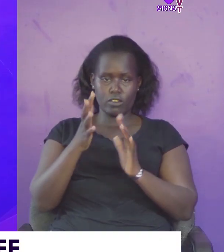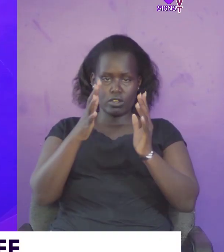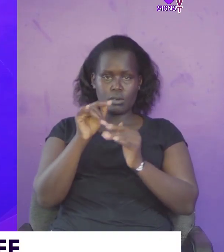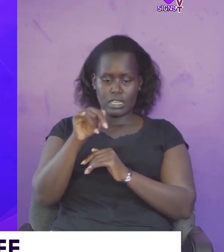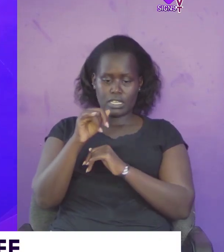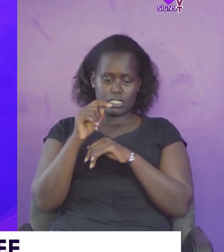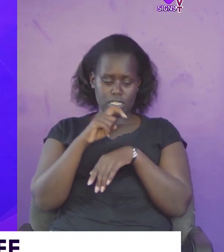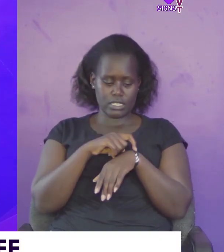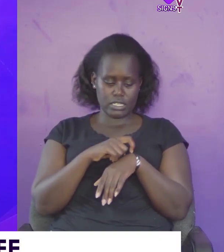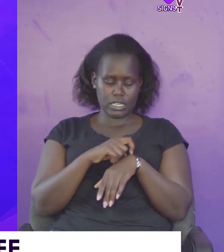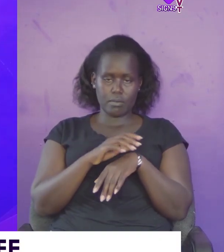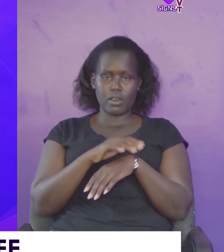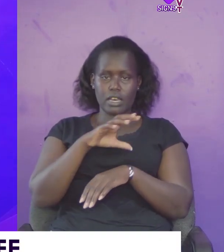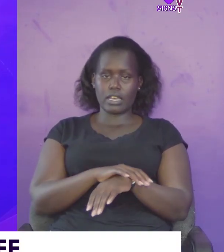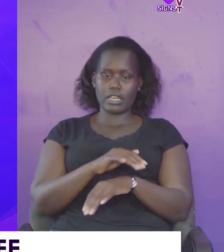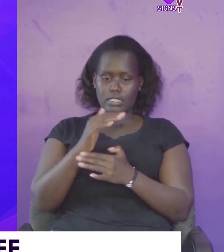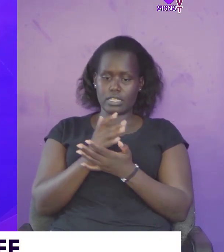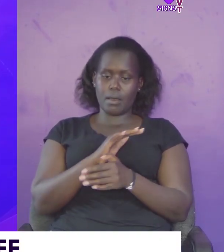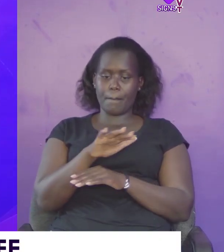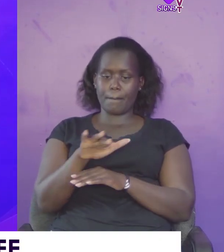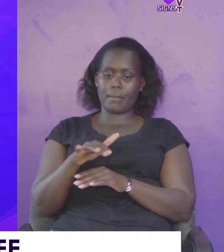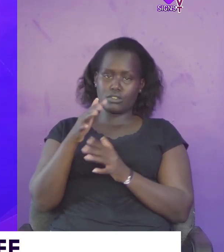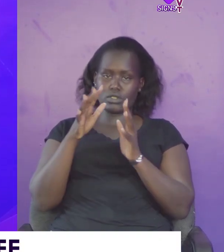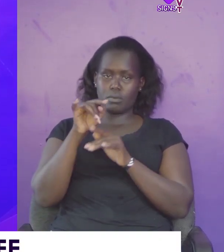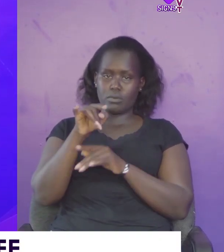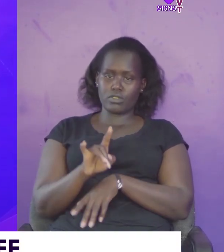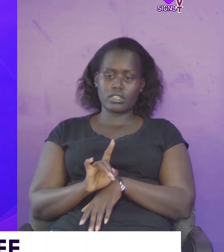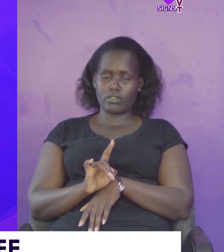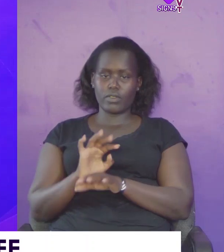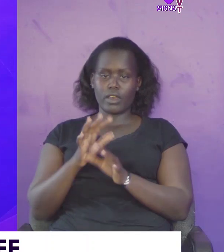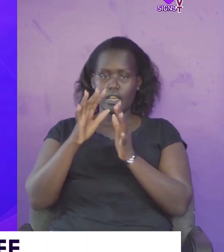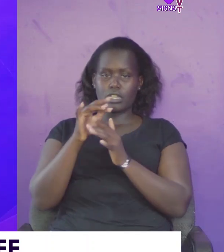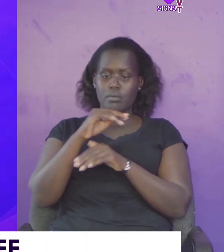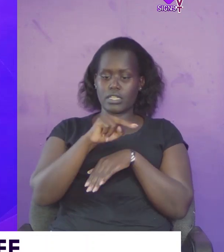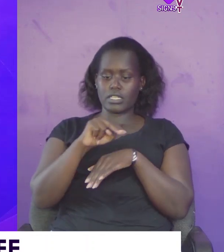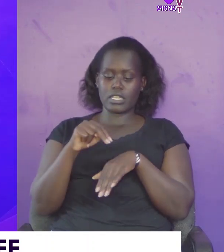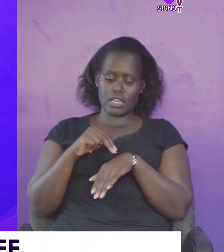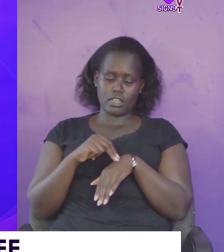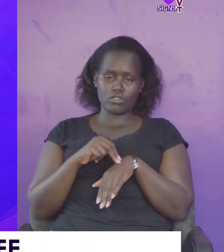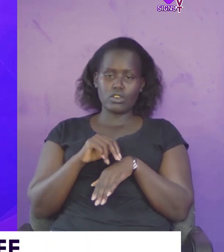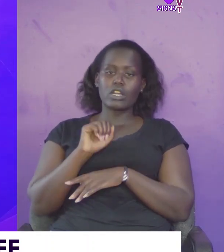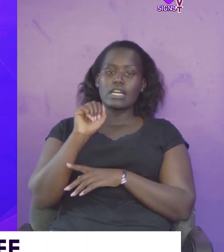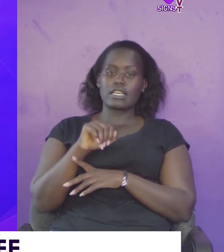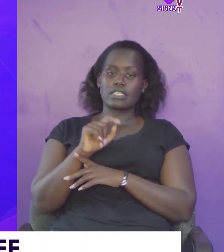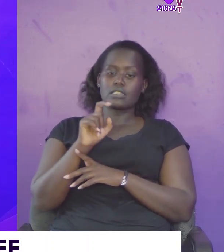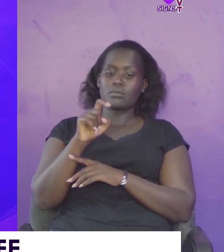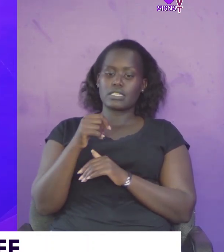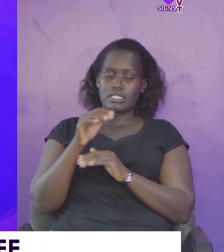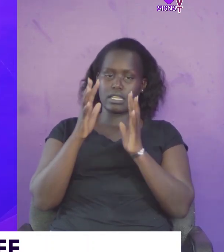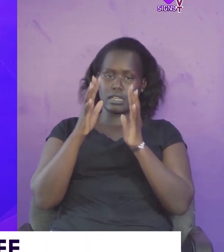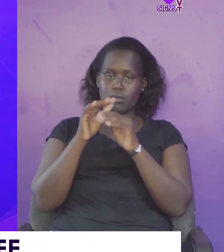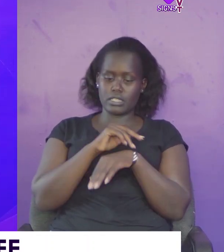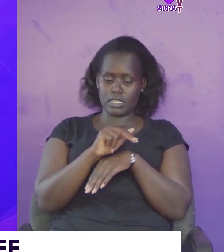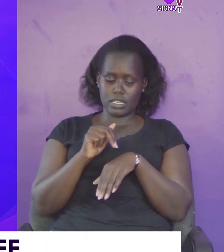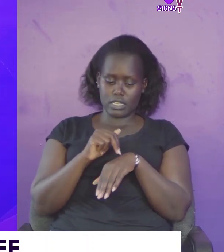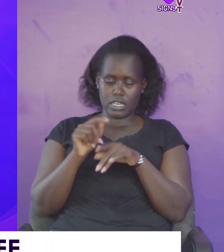season. So find some place to celebrate yourself, celebrate the nation. Yeah, we have to celebrate the country. Do you agree? Yeah,